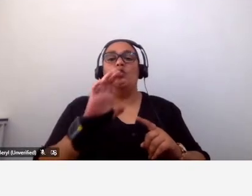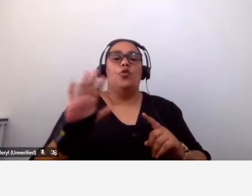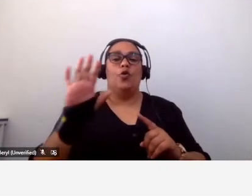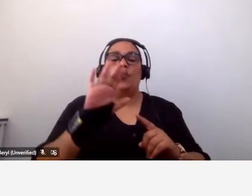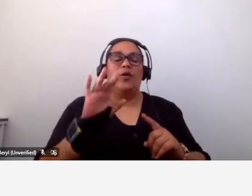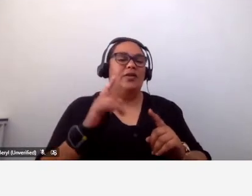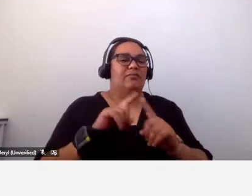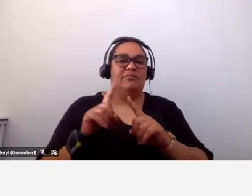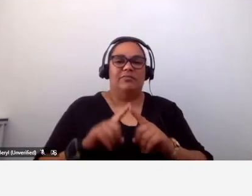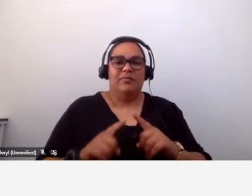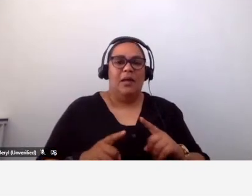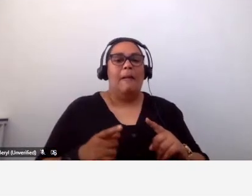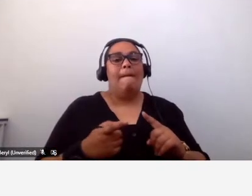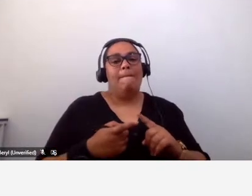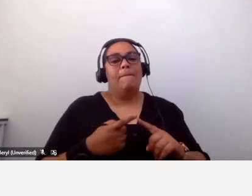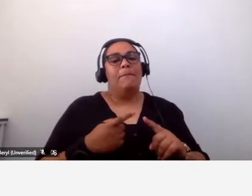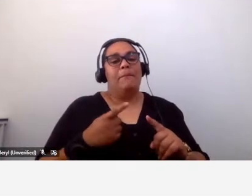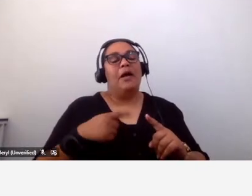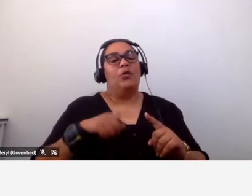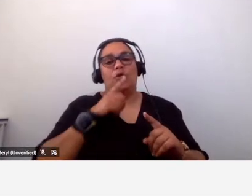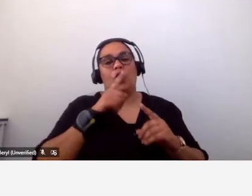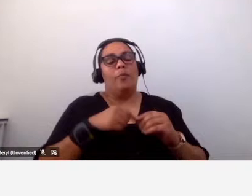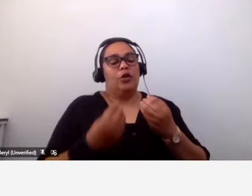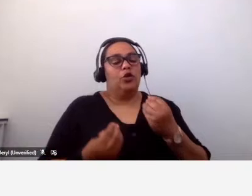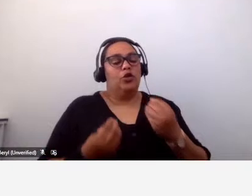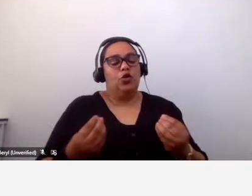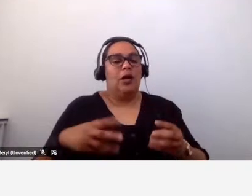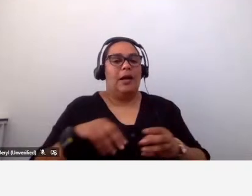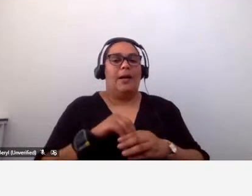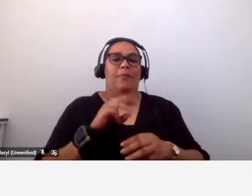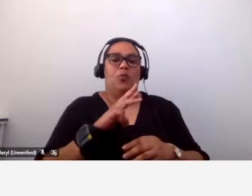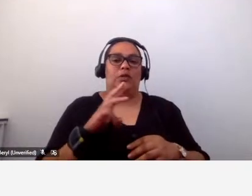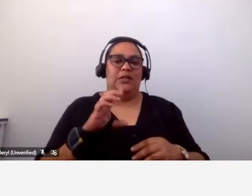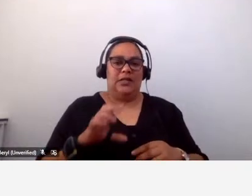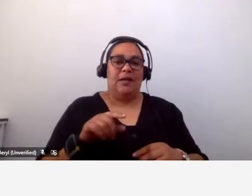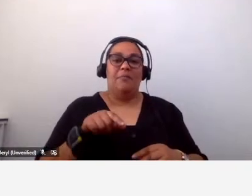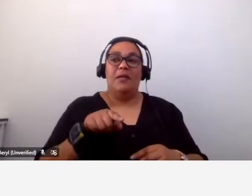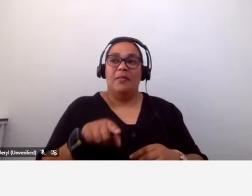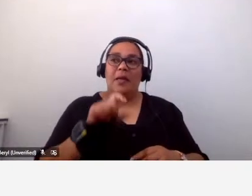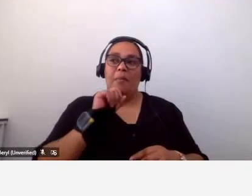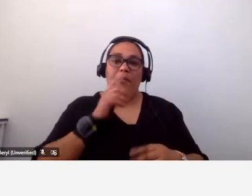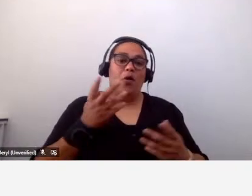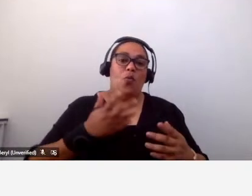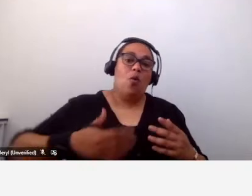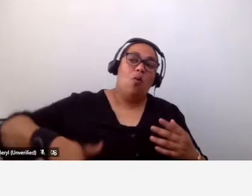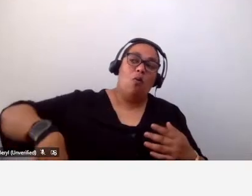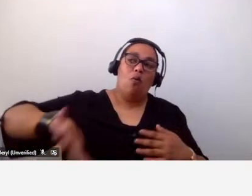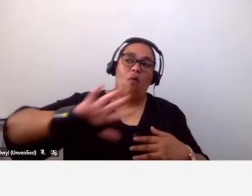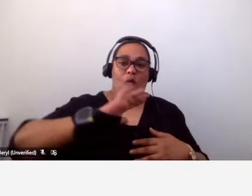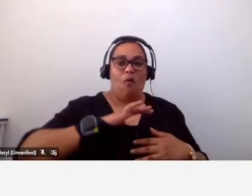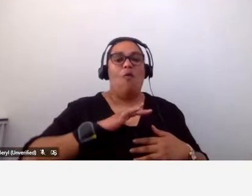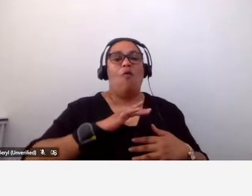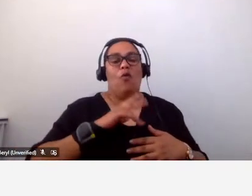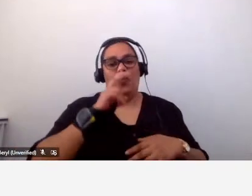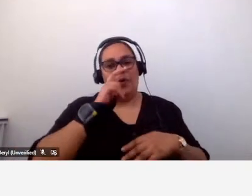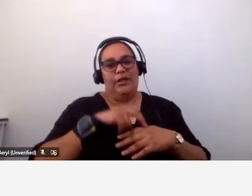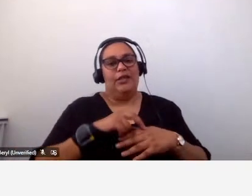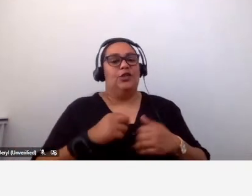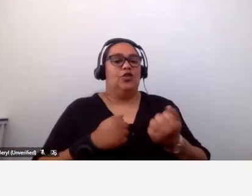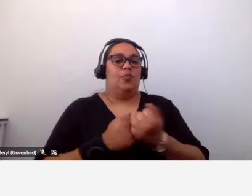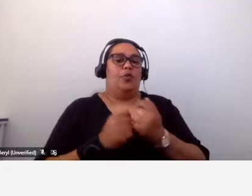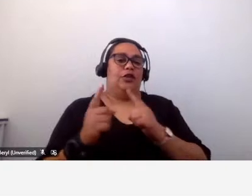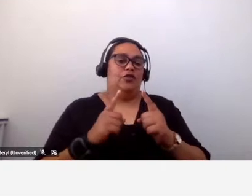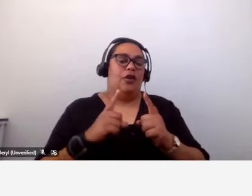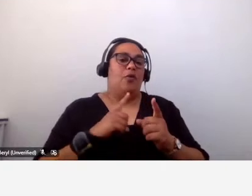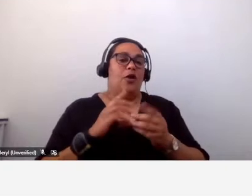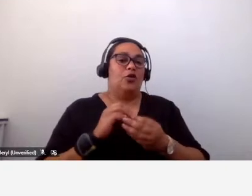But on the day, we're talking about our kids in the Western Cape, of which all of us will have to join hands to